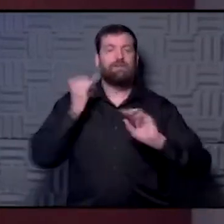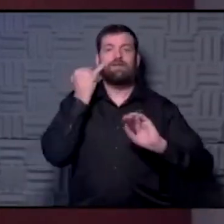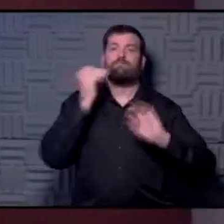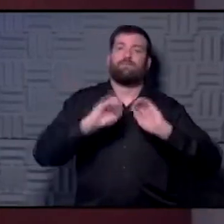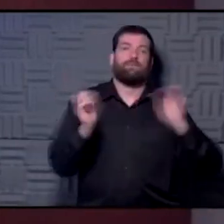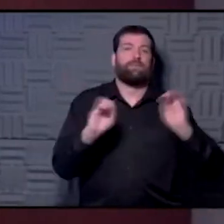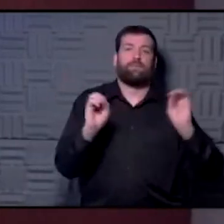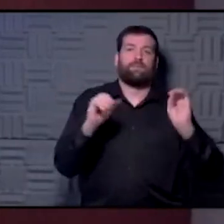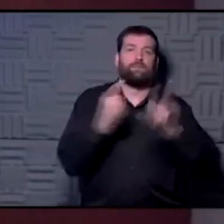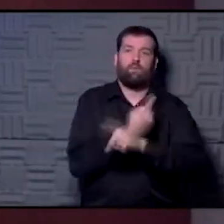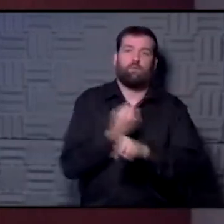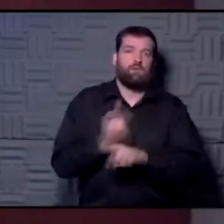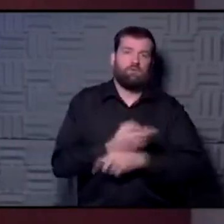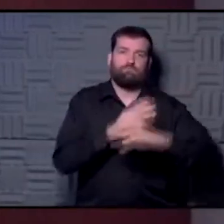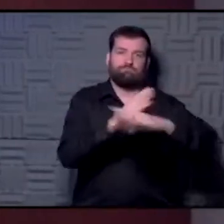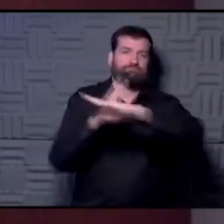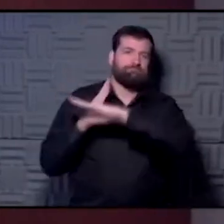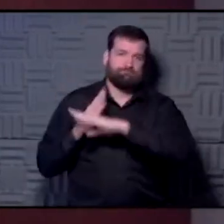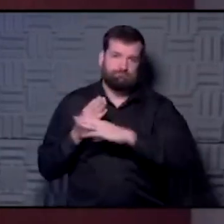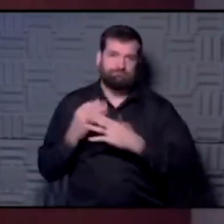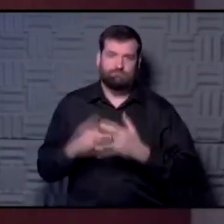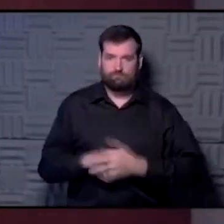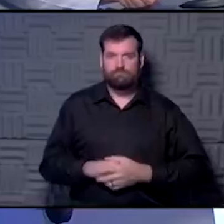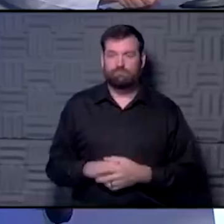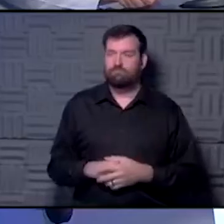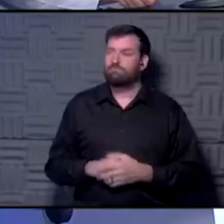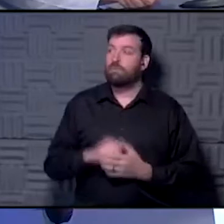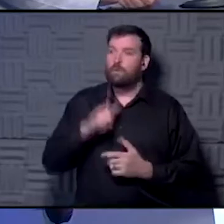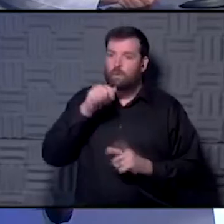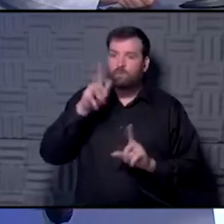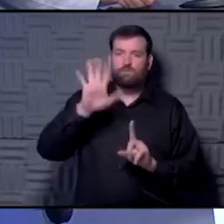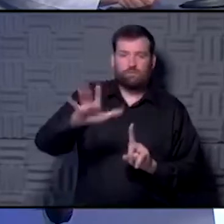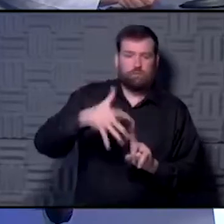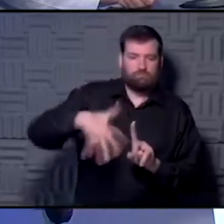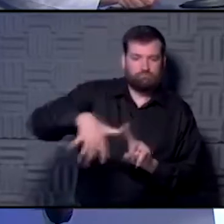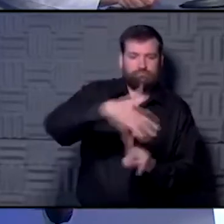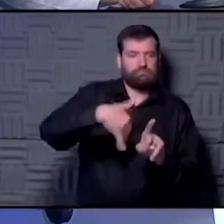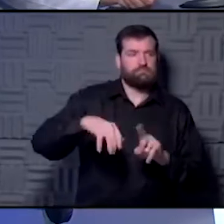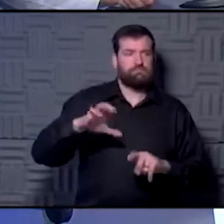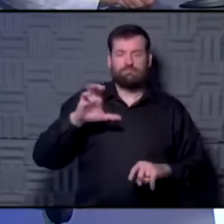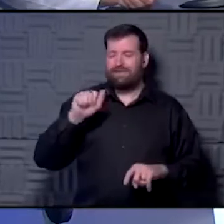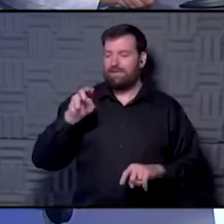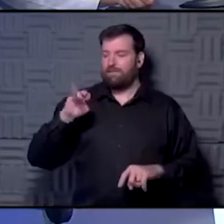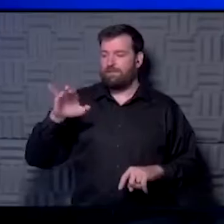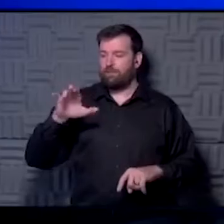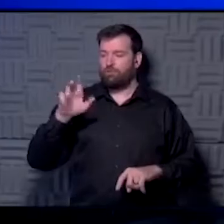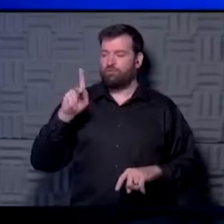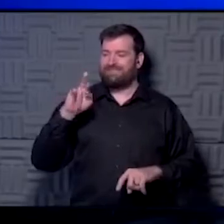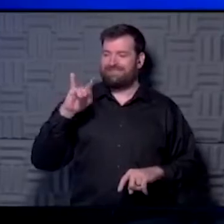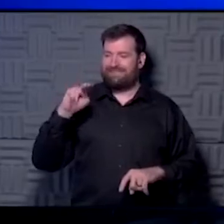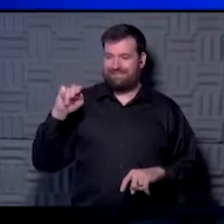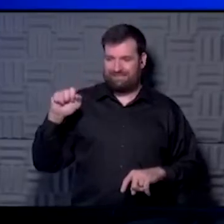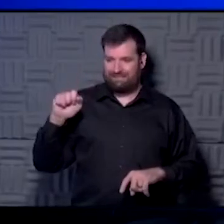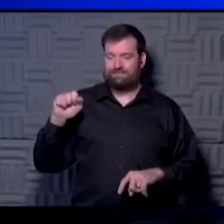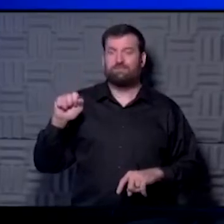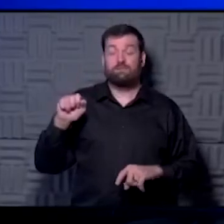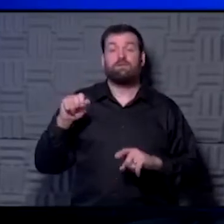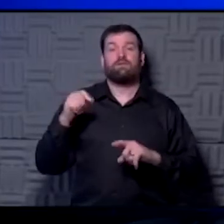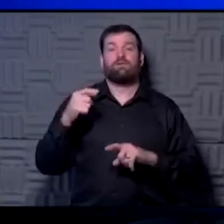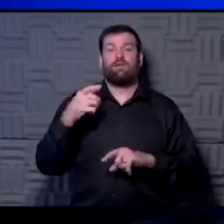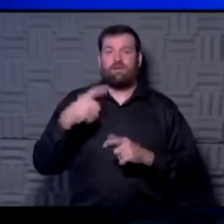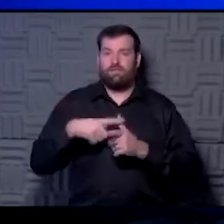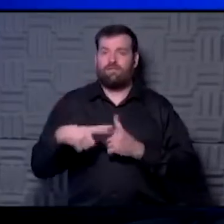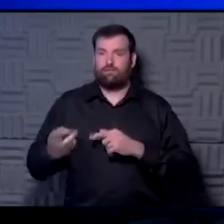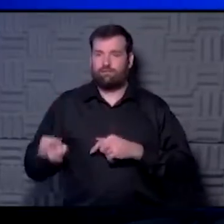those appropriate precautions and they're not Exactly. your normal bubble Not your group. nudge, who's in your Yeah. bubble. Amy Christine has a bonus question, and then we have 2 final questions.